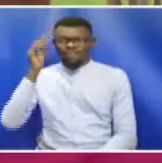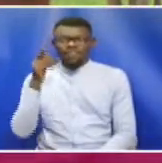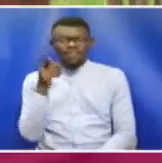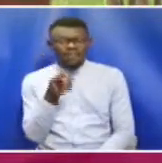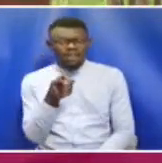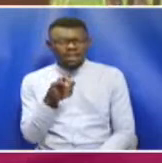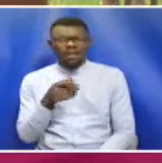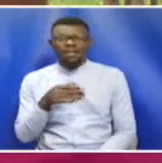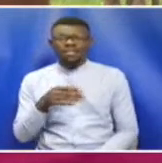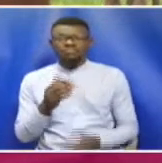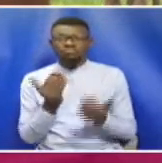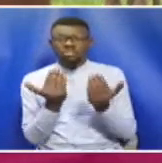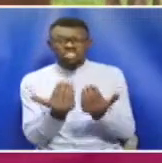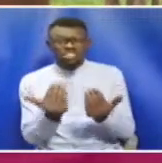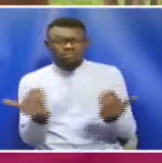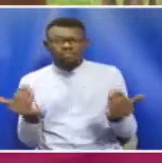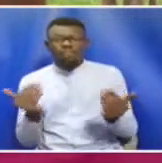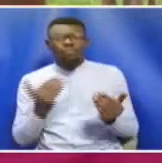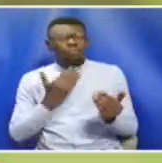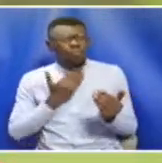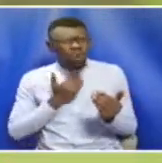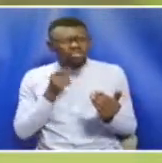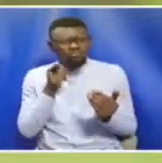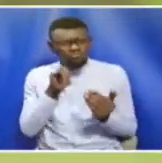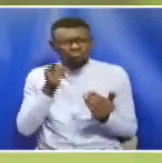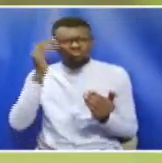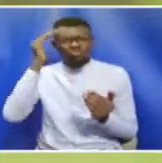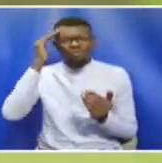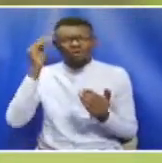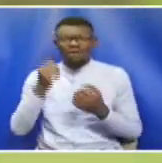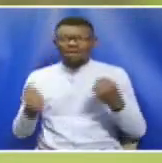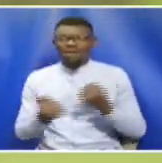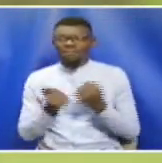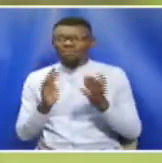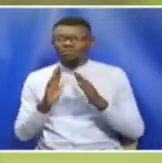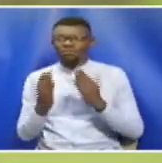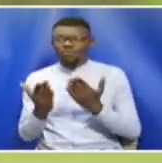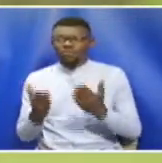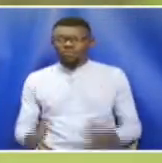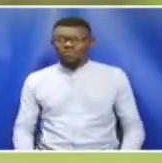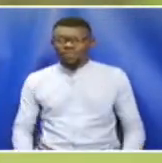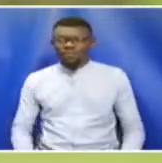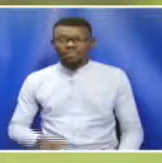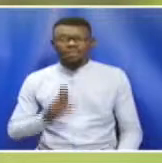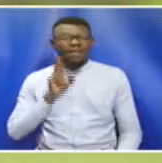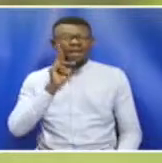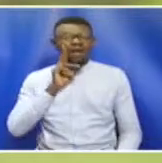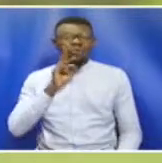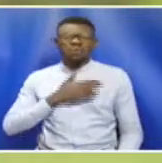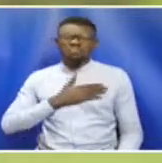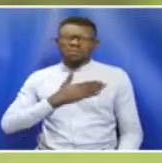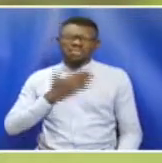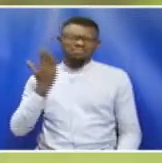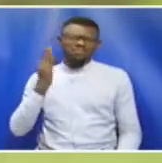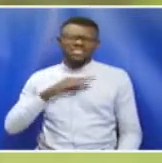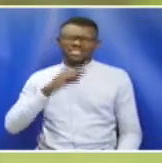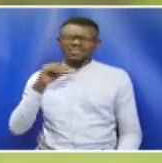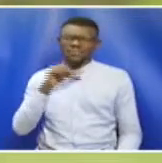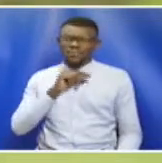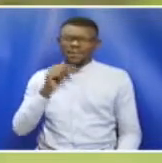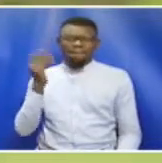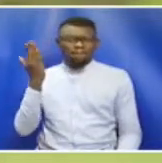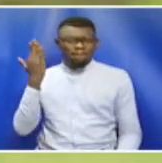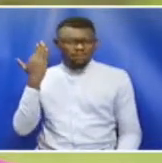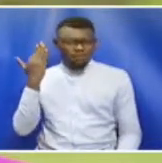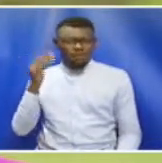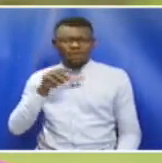gaps Morara's children want them filled. I happened to meet my late uncle Victor Kebaso, who was the older brother of my late